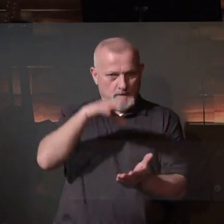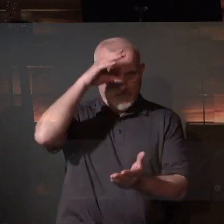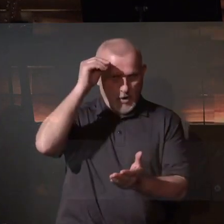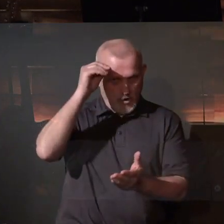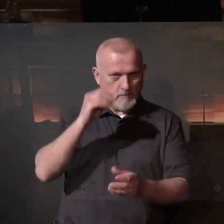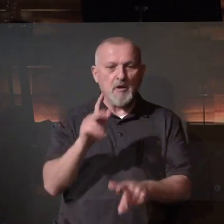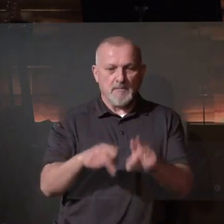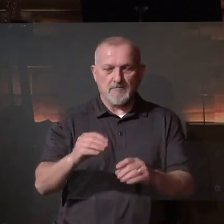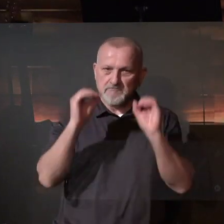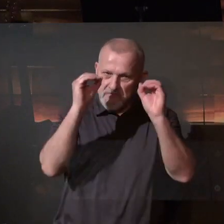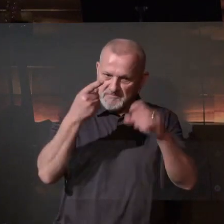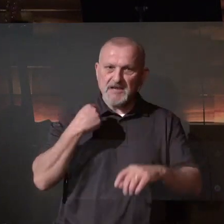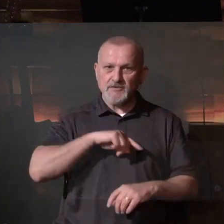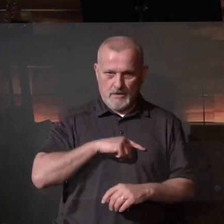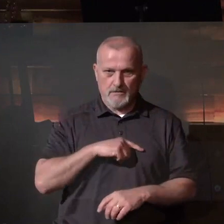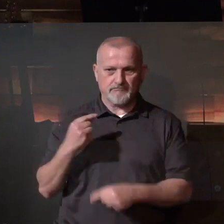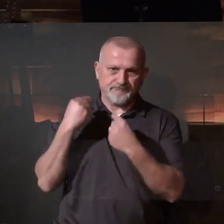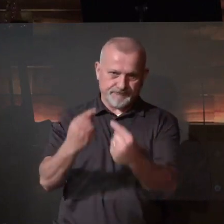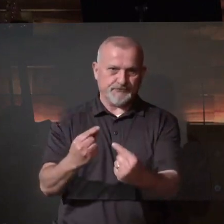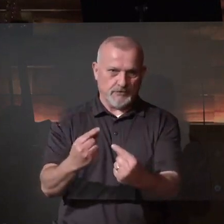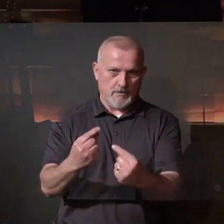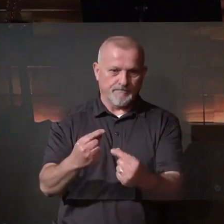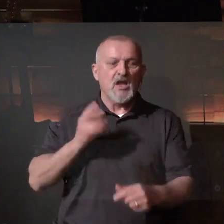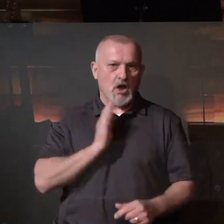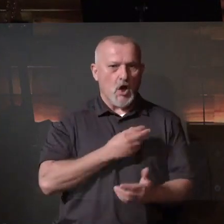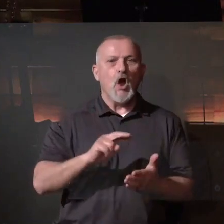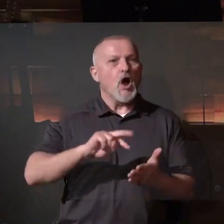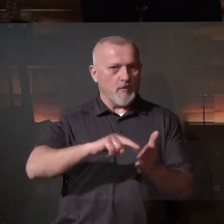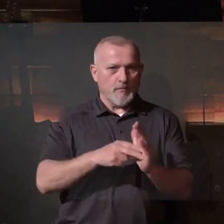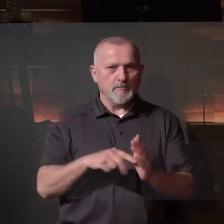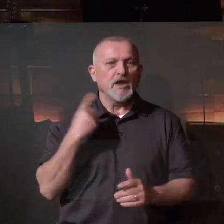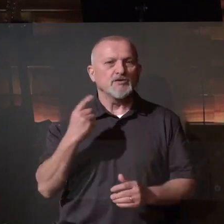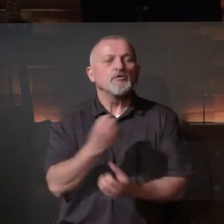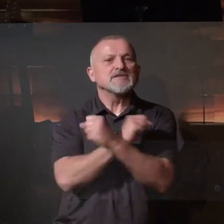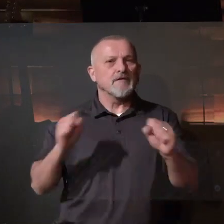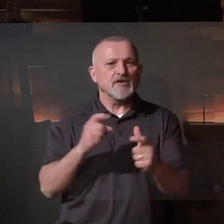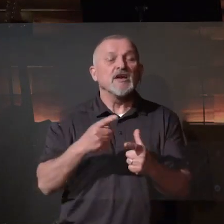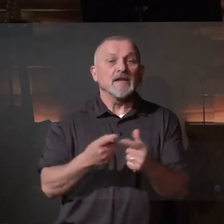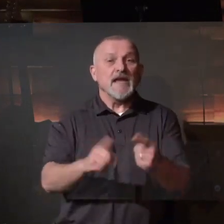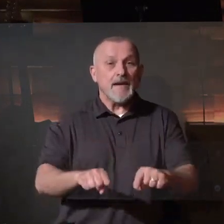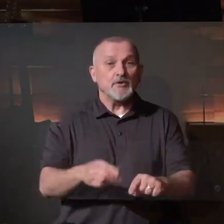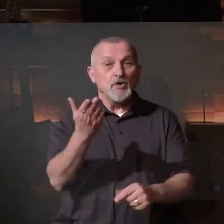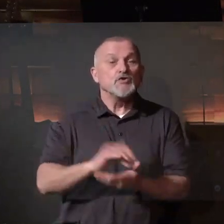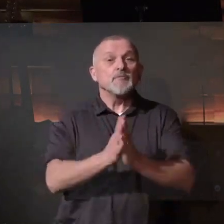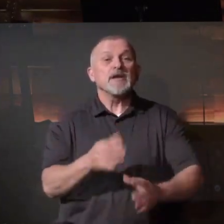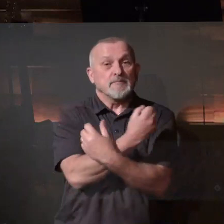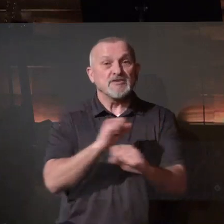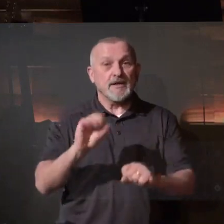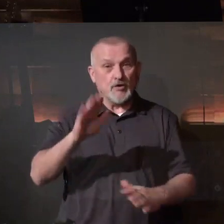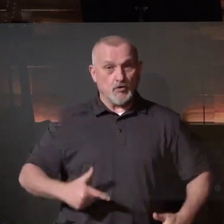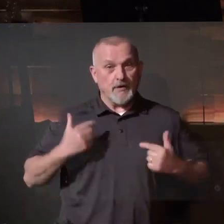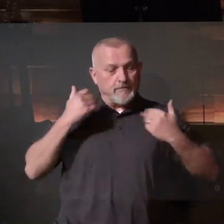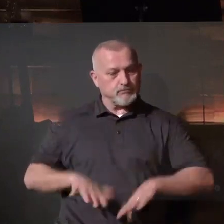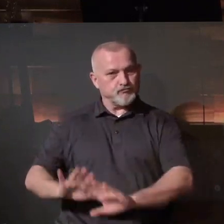been taught that our sole purpose is for salvation and salvation alone. And then once you achieve salvation, once you surrender your